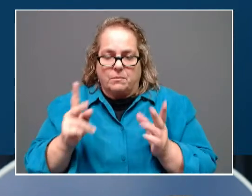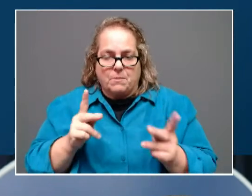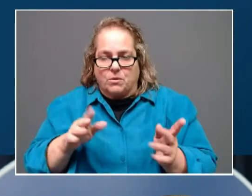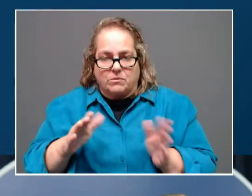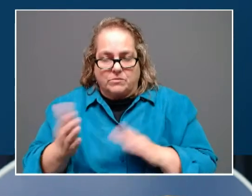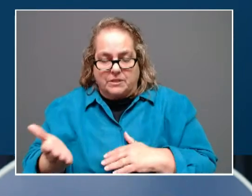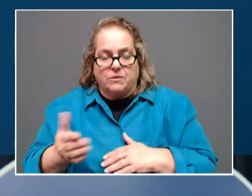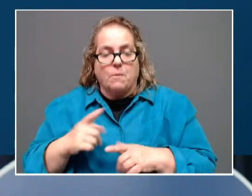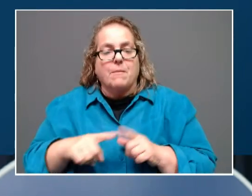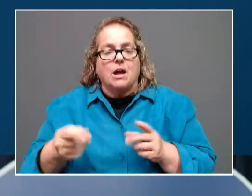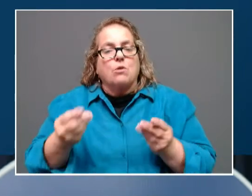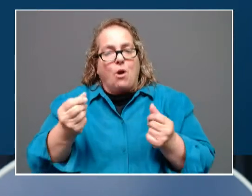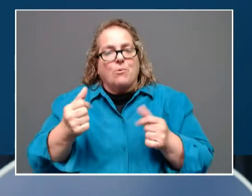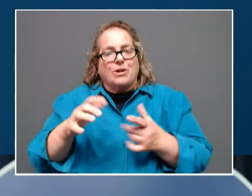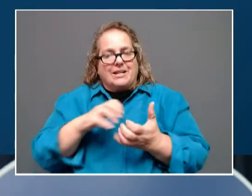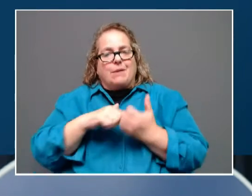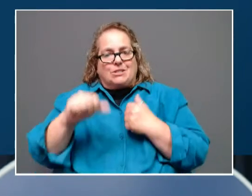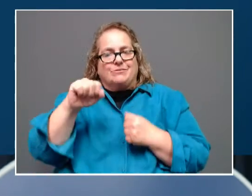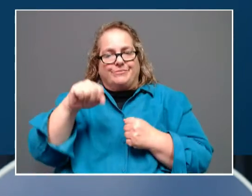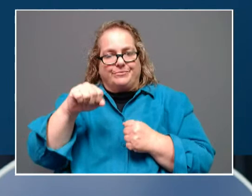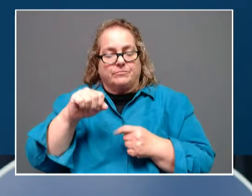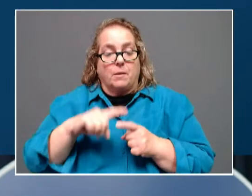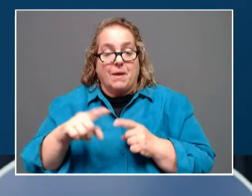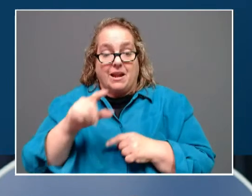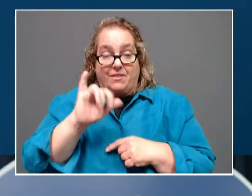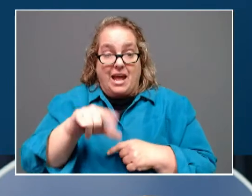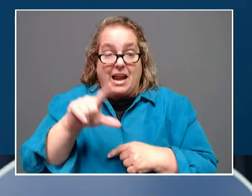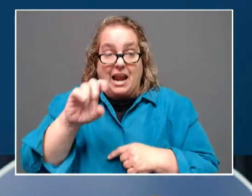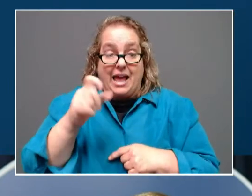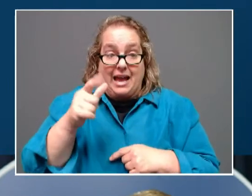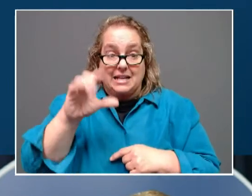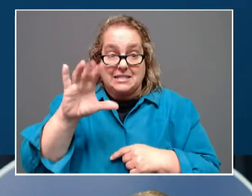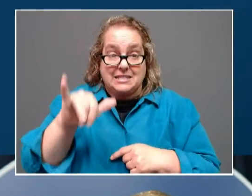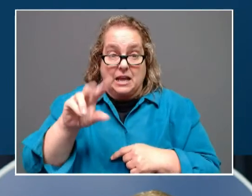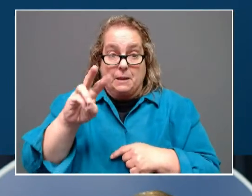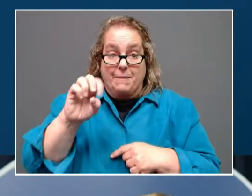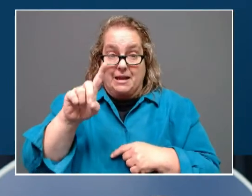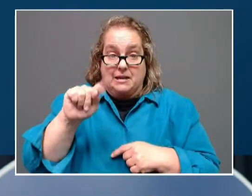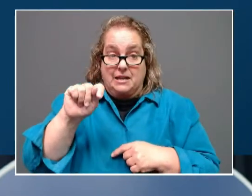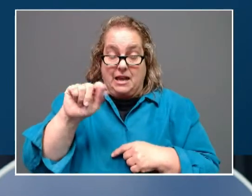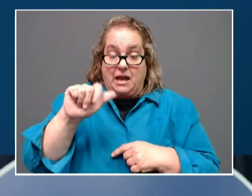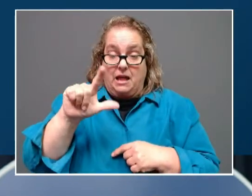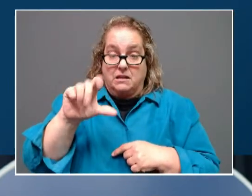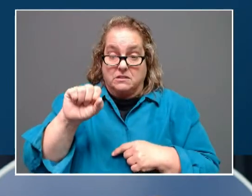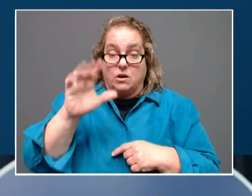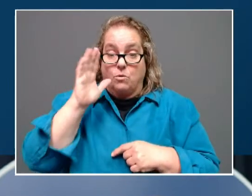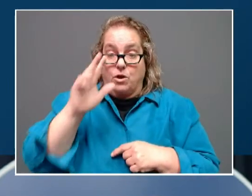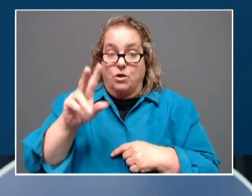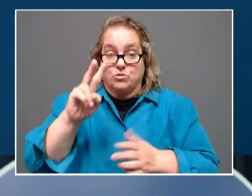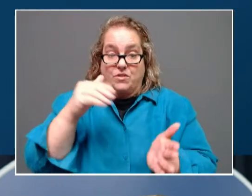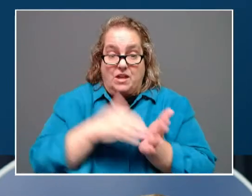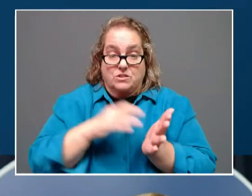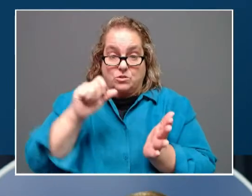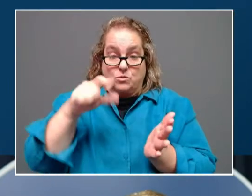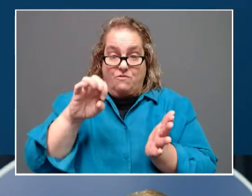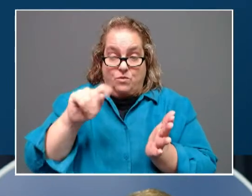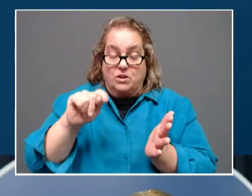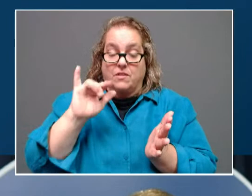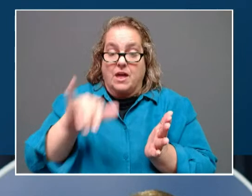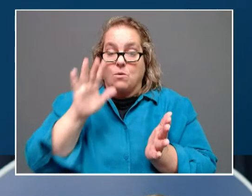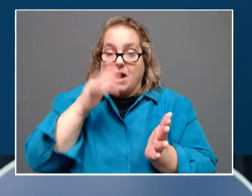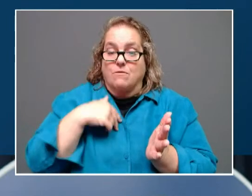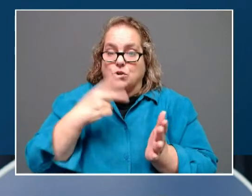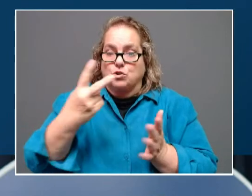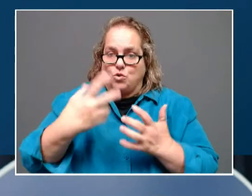expansion, Legacy Metals, will include a new 12,000 square foot facility that's going to house 2 manufacturing lines, as well as a